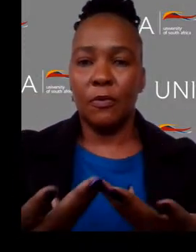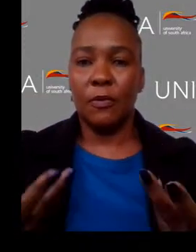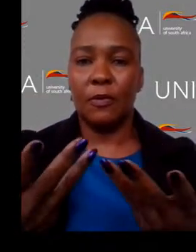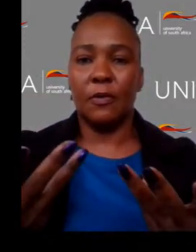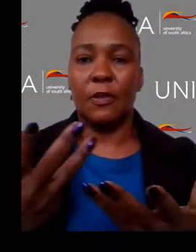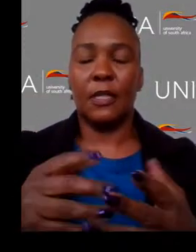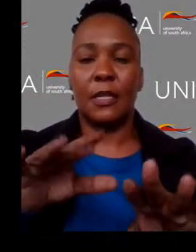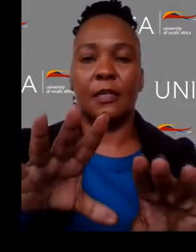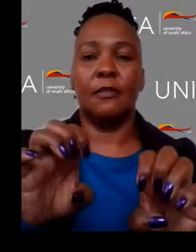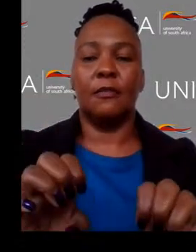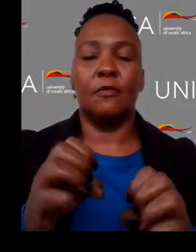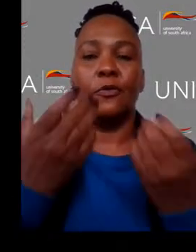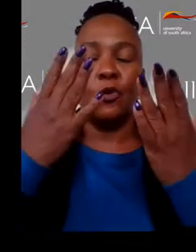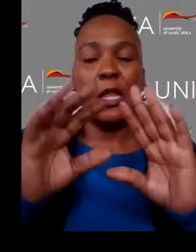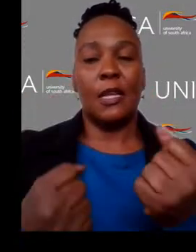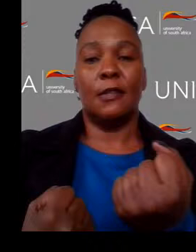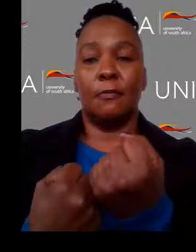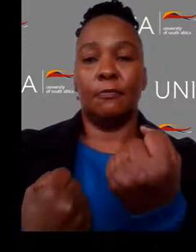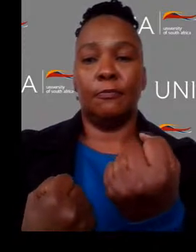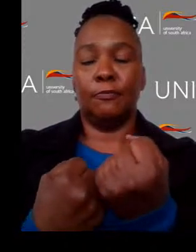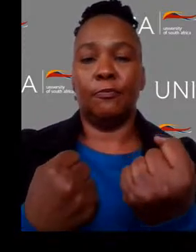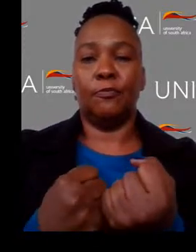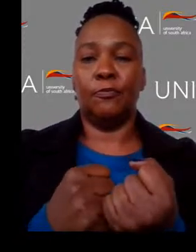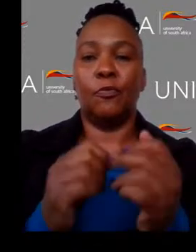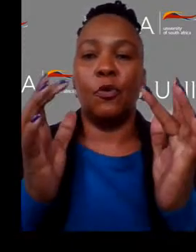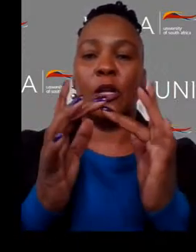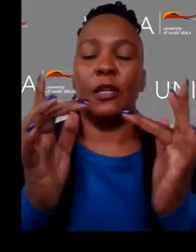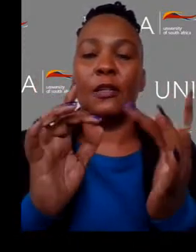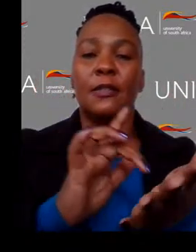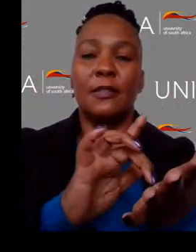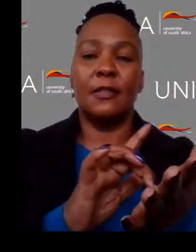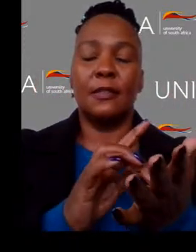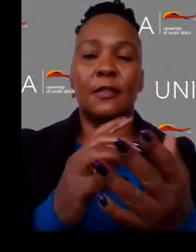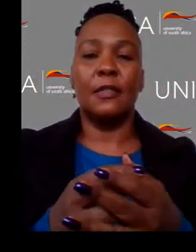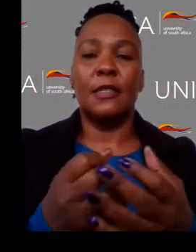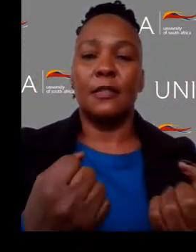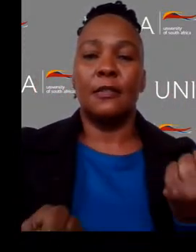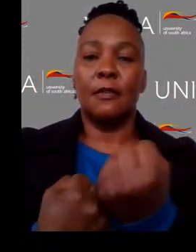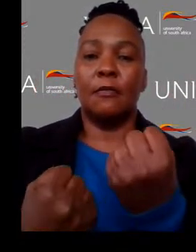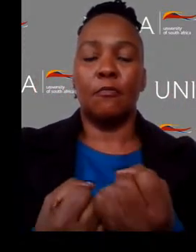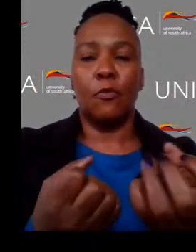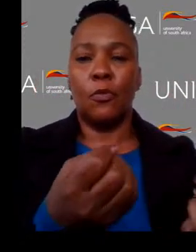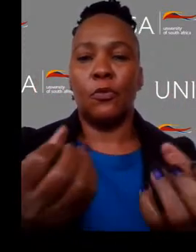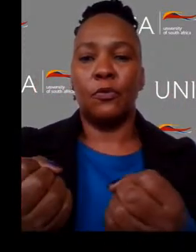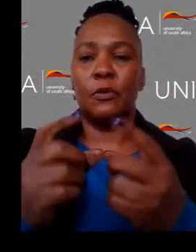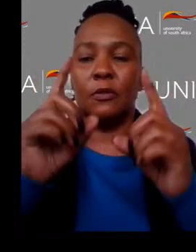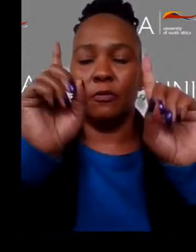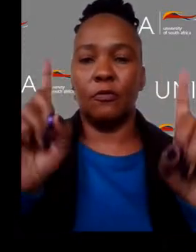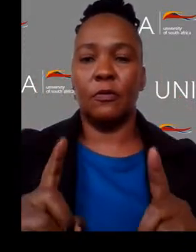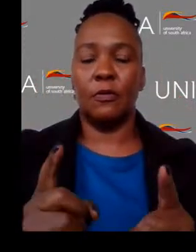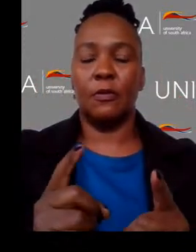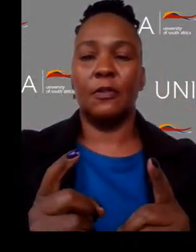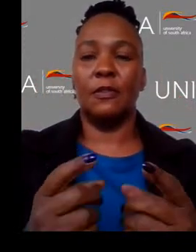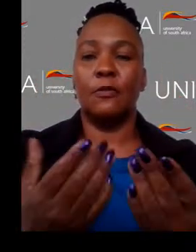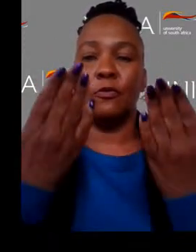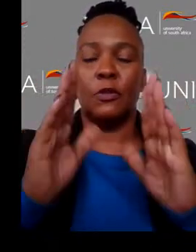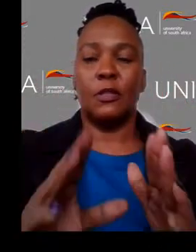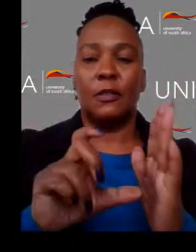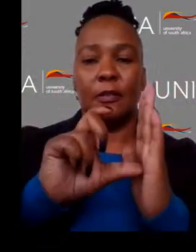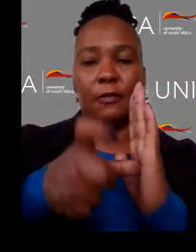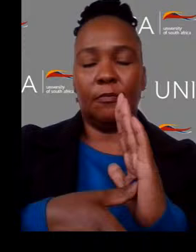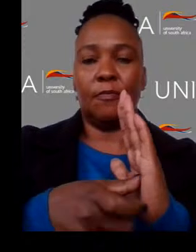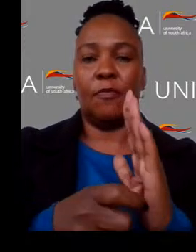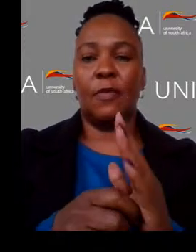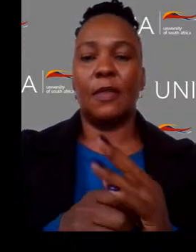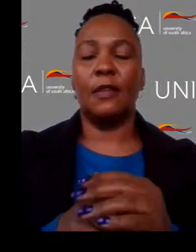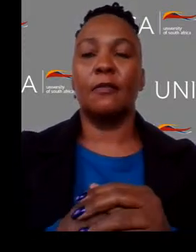from the Student Support Contact Center, and also the support provided for students with special needs and the procedure that you need to follow to apply